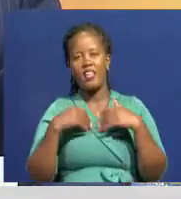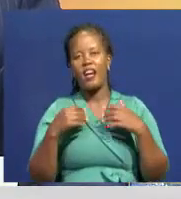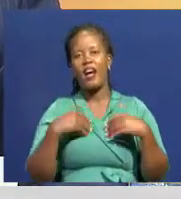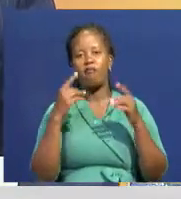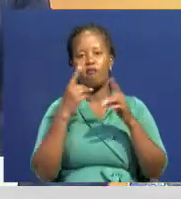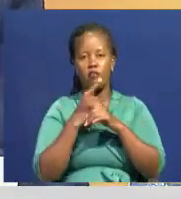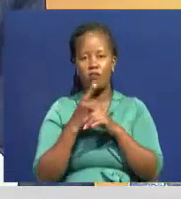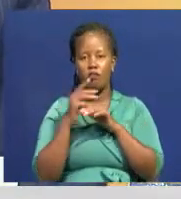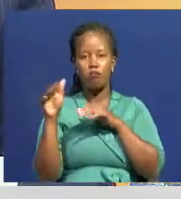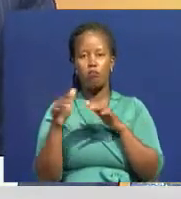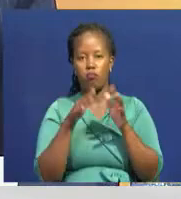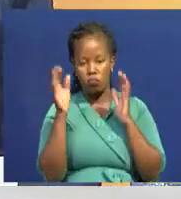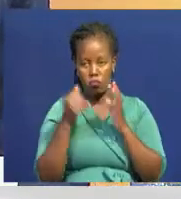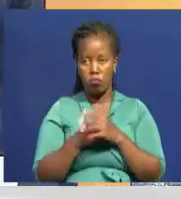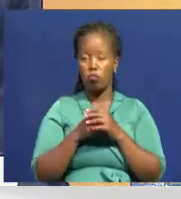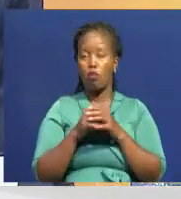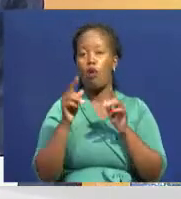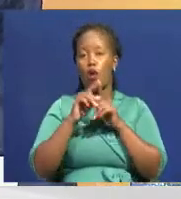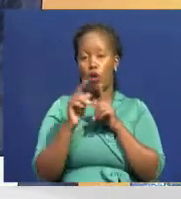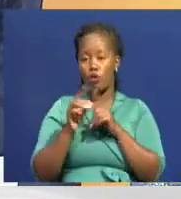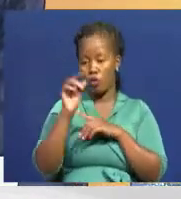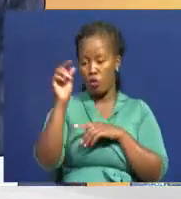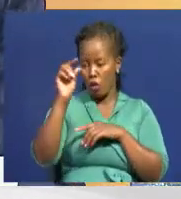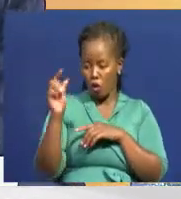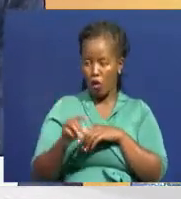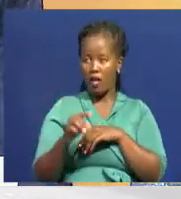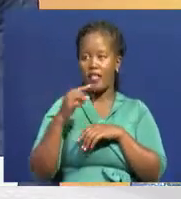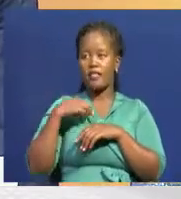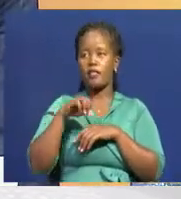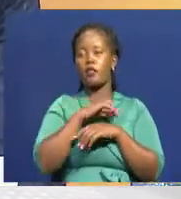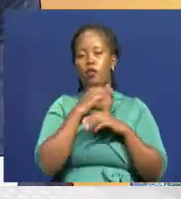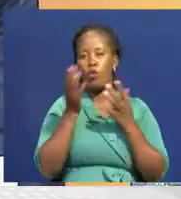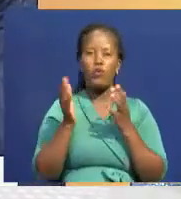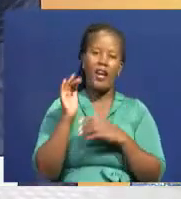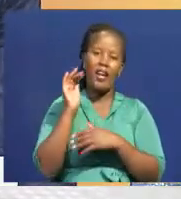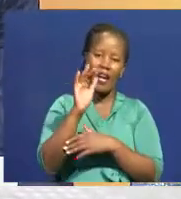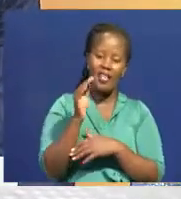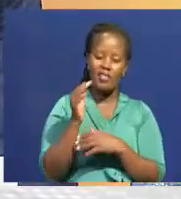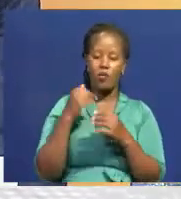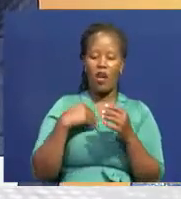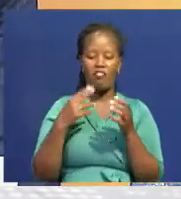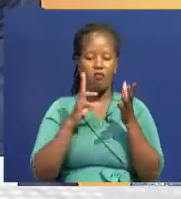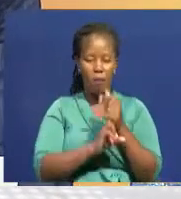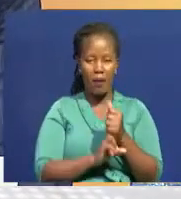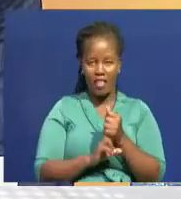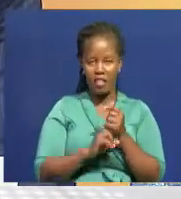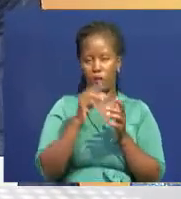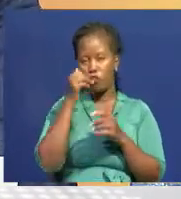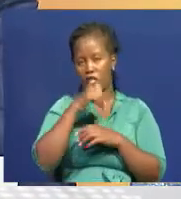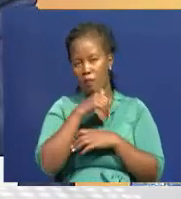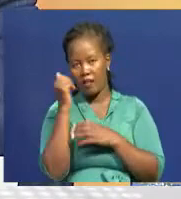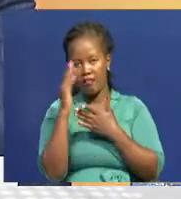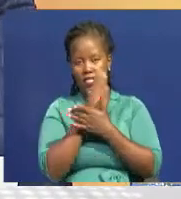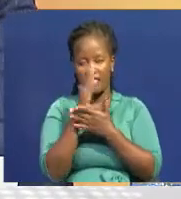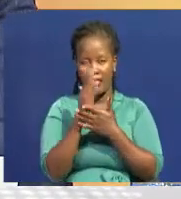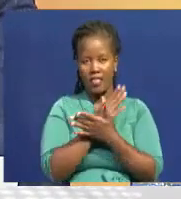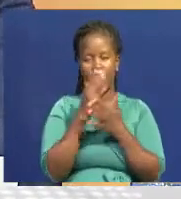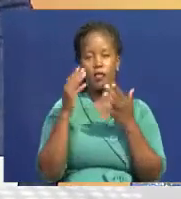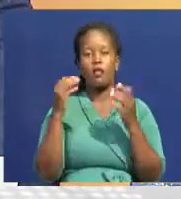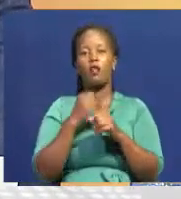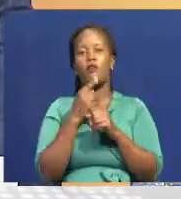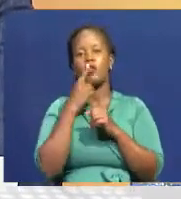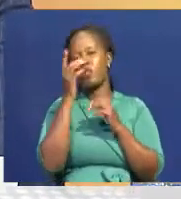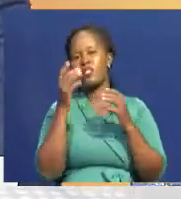stuff. Locally, we are also being encouraged to, enter into partnerships with the private to make